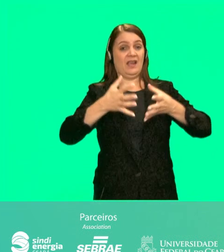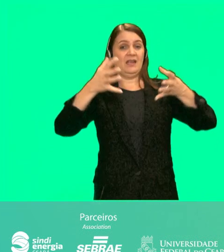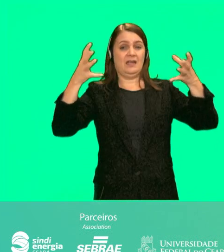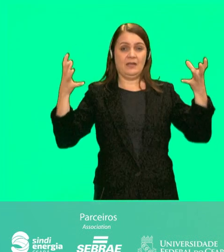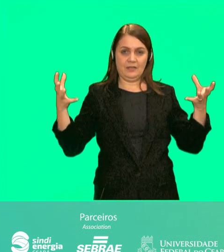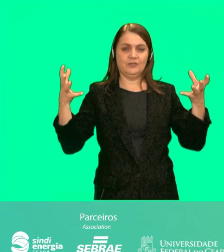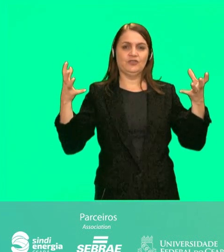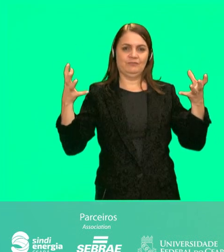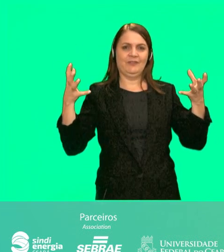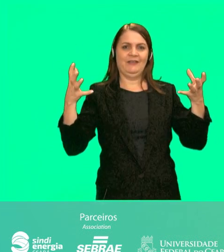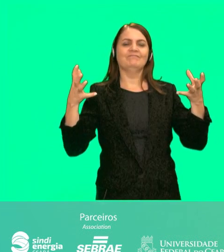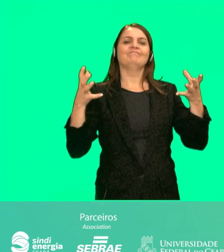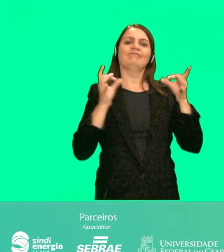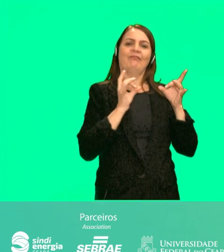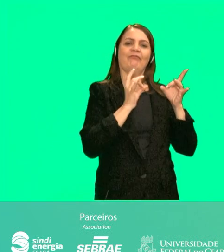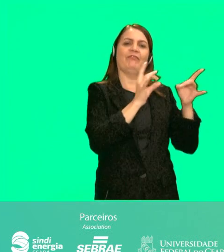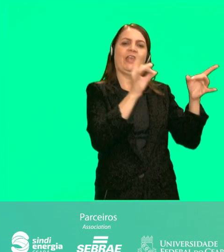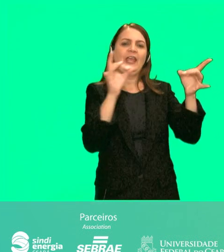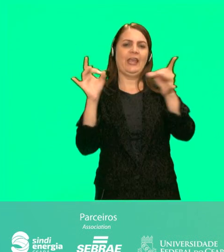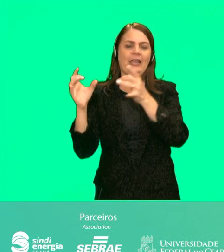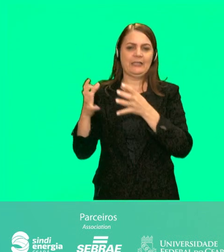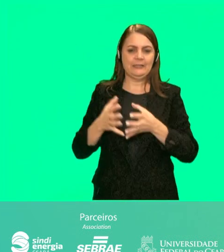be niches. There will.